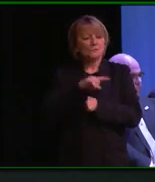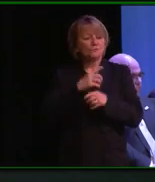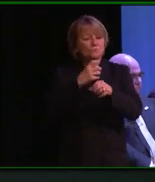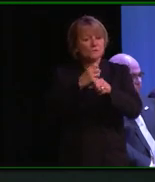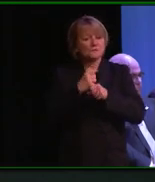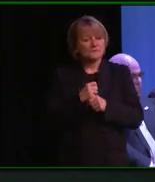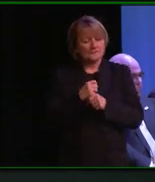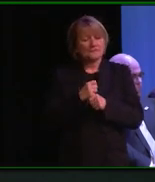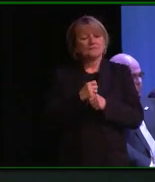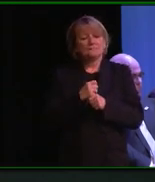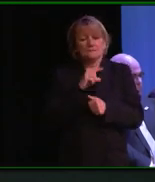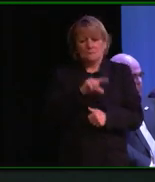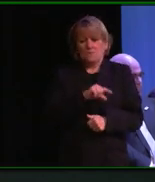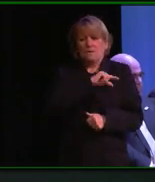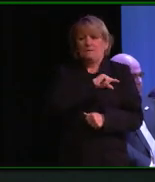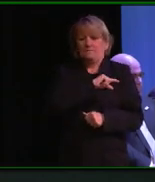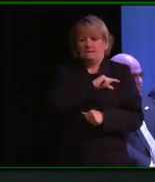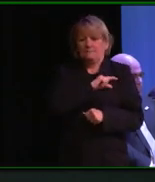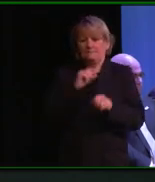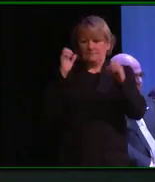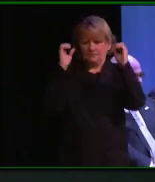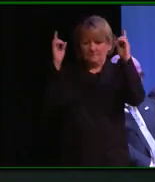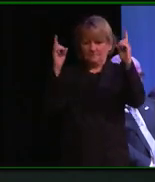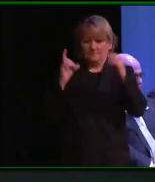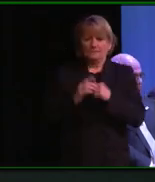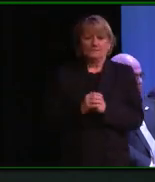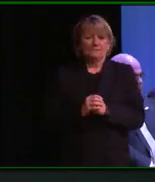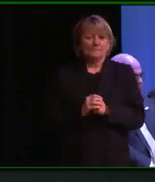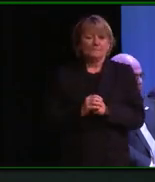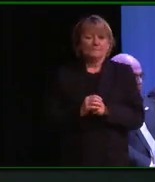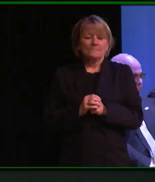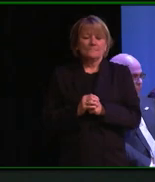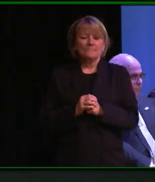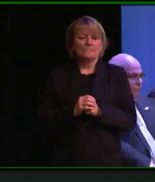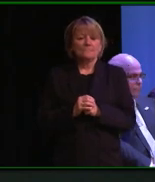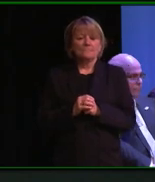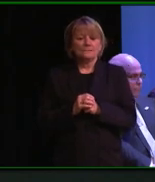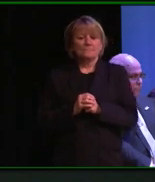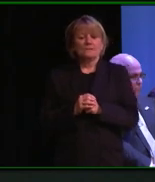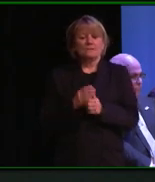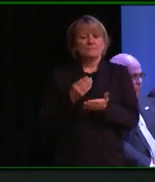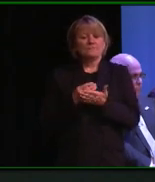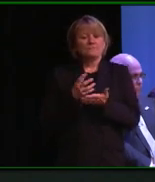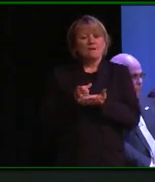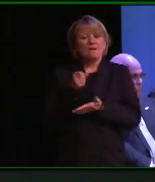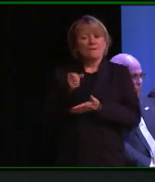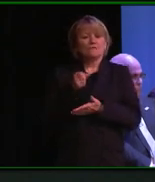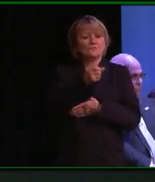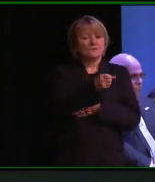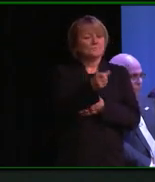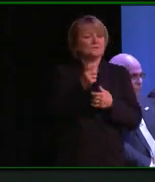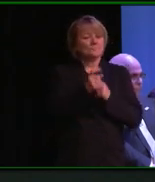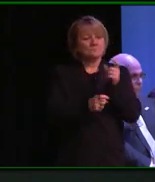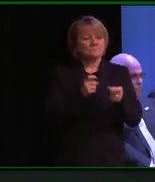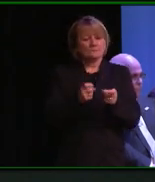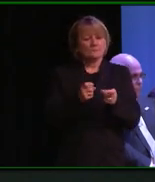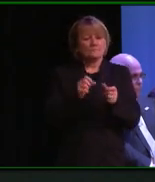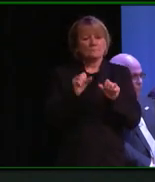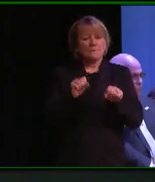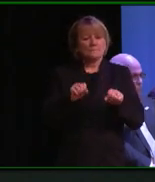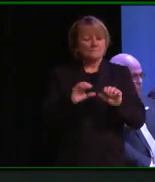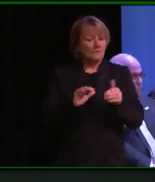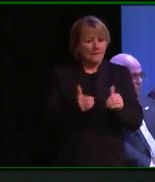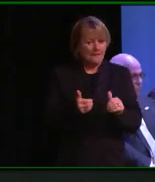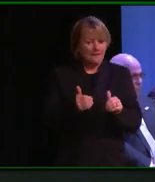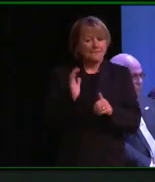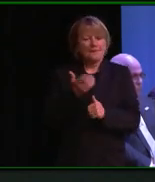received a quality education. The scholarships that are being presented have been made possible